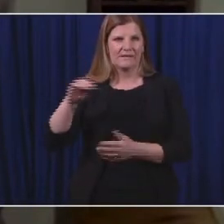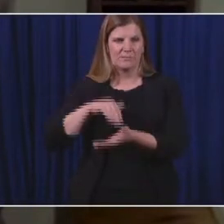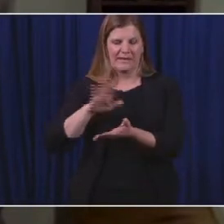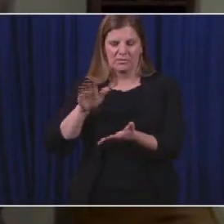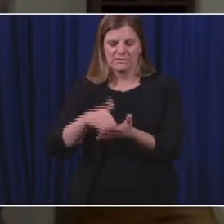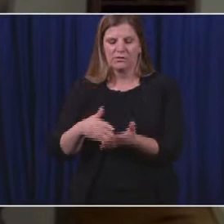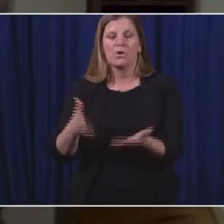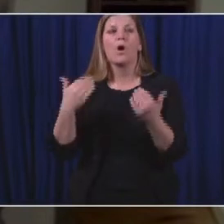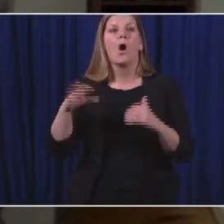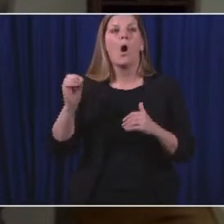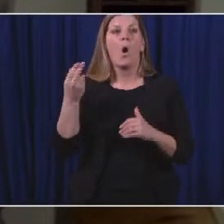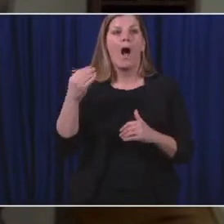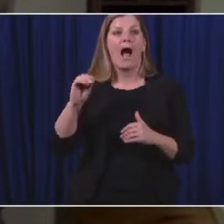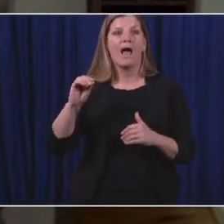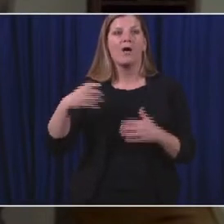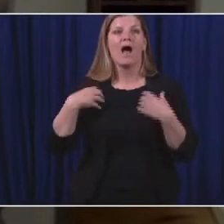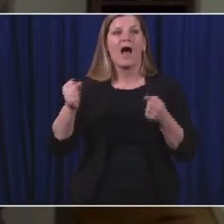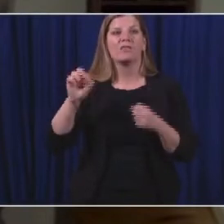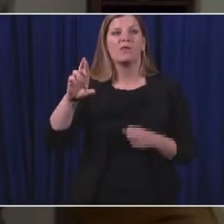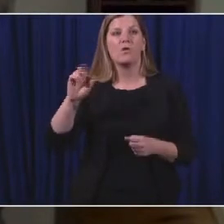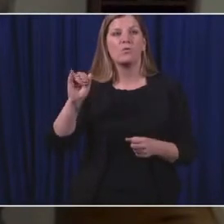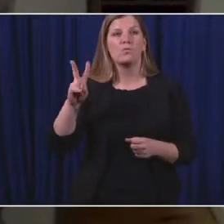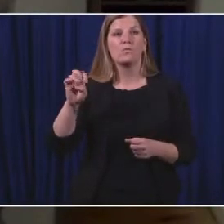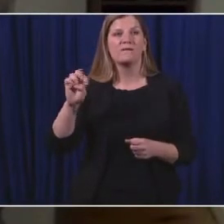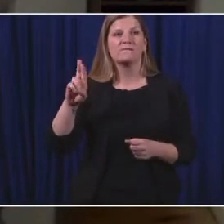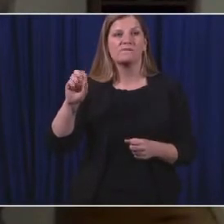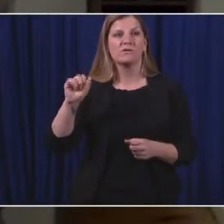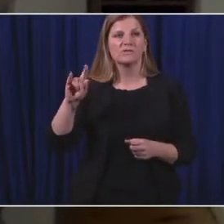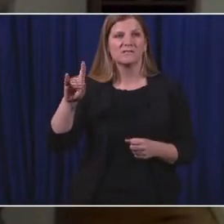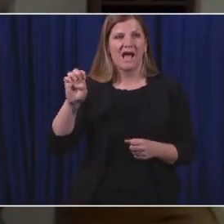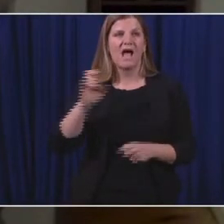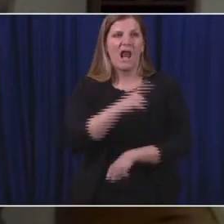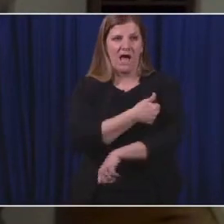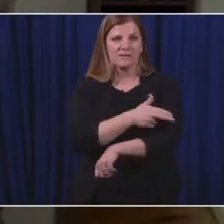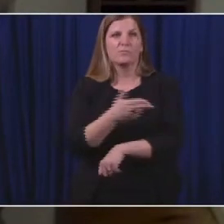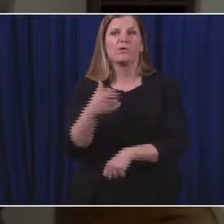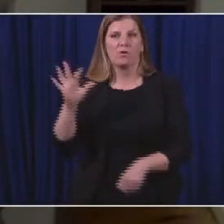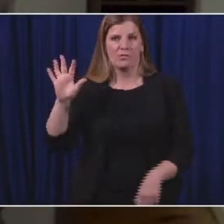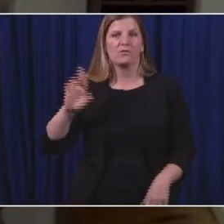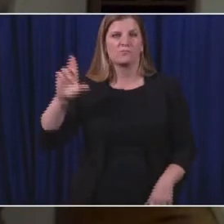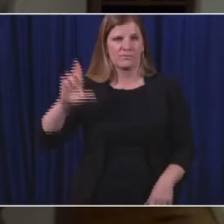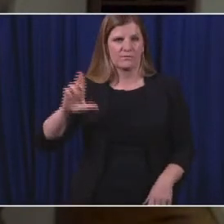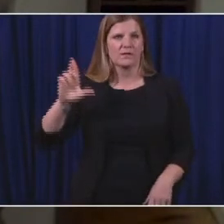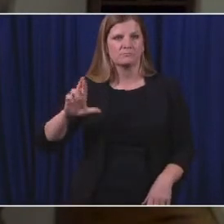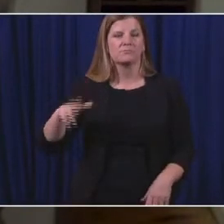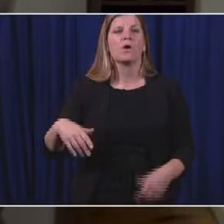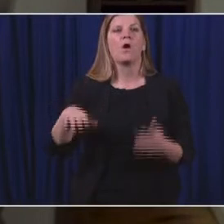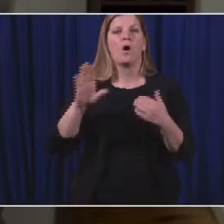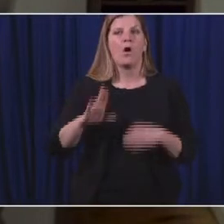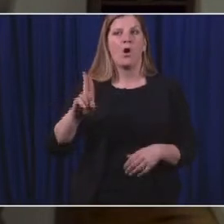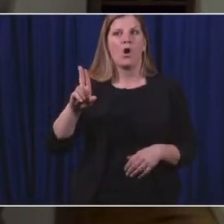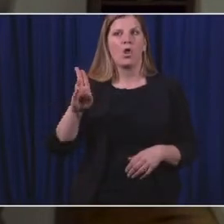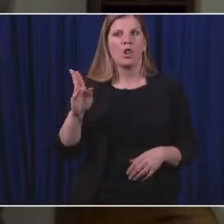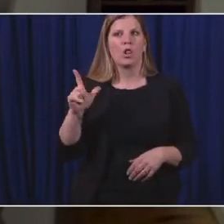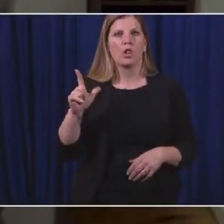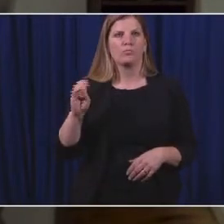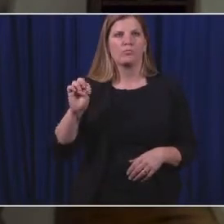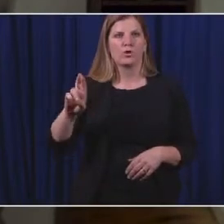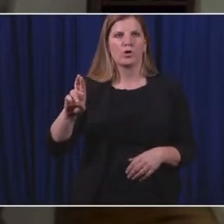Health Riverside Hospital in Franklin County, Altman Hospital in Stark County, Ohio